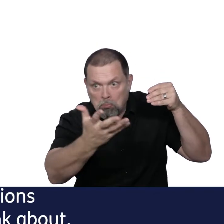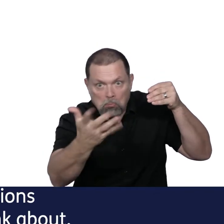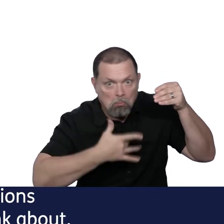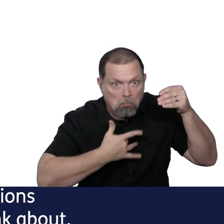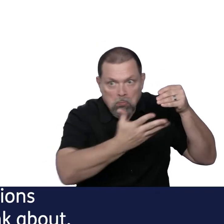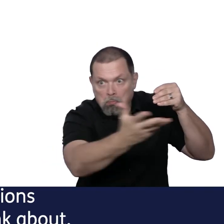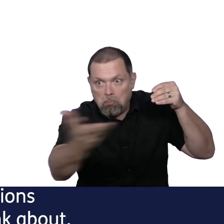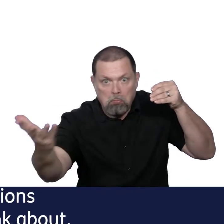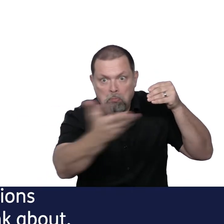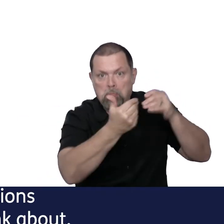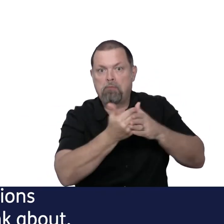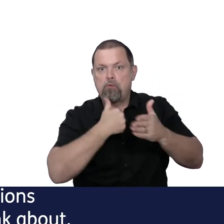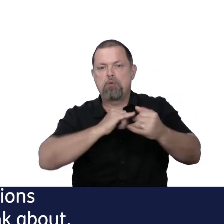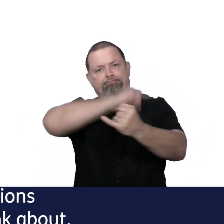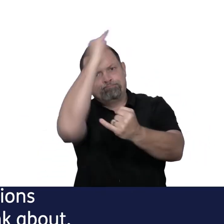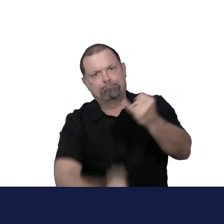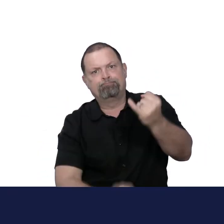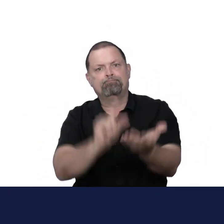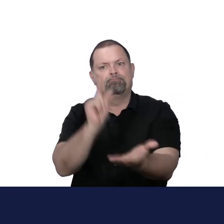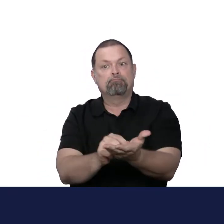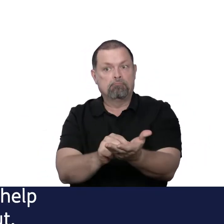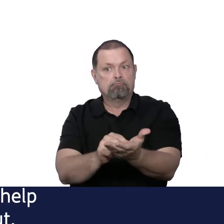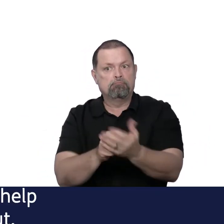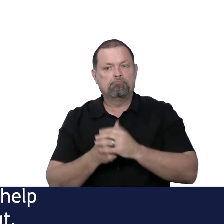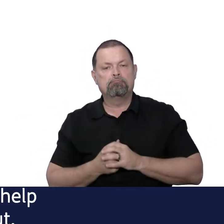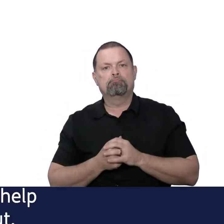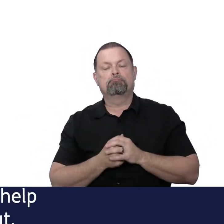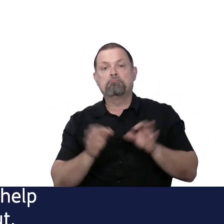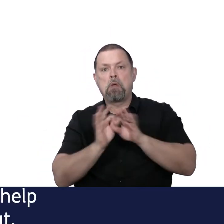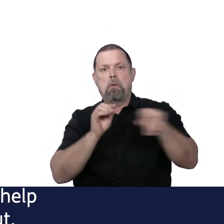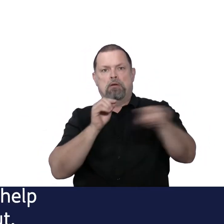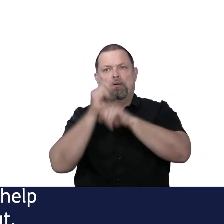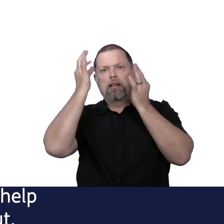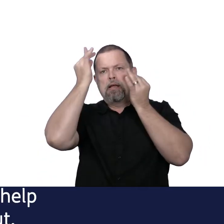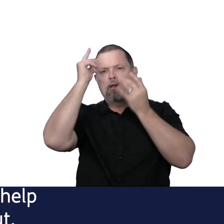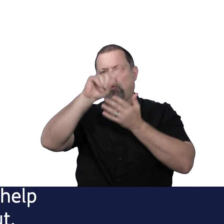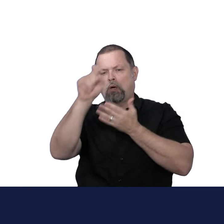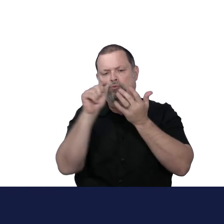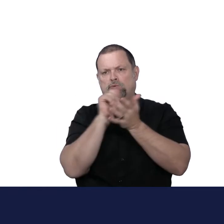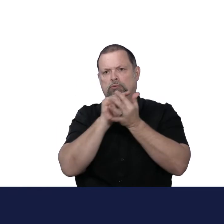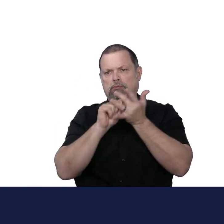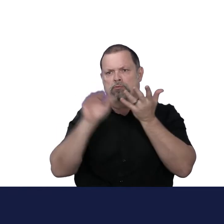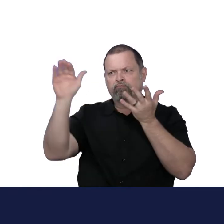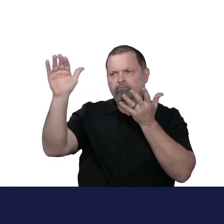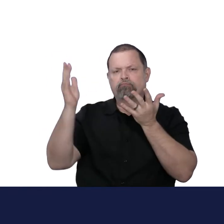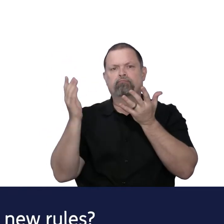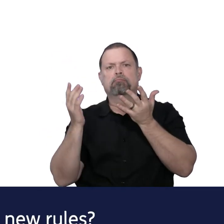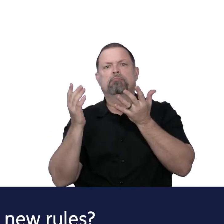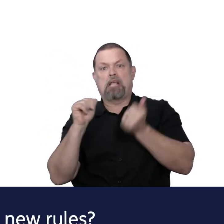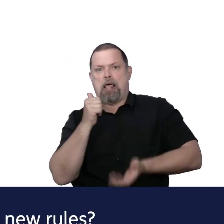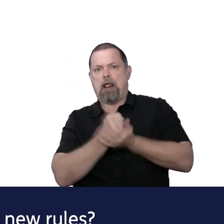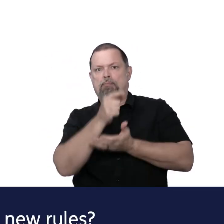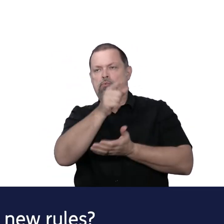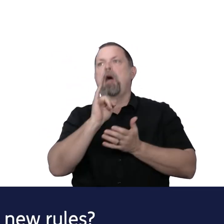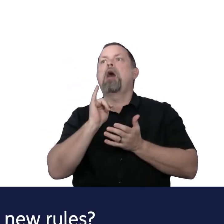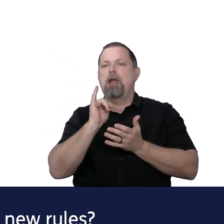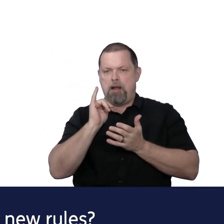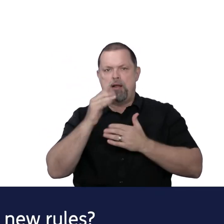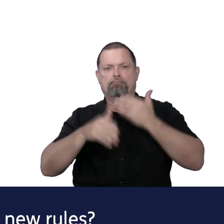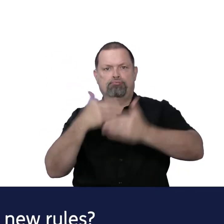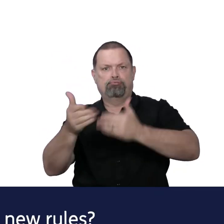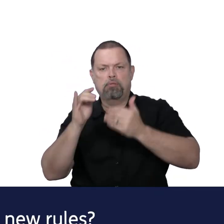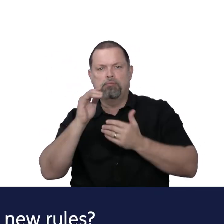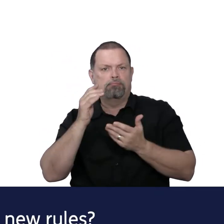some questions they want people to think about. These questions can help you give your input. What is your opinion on the